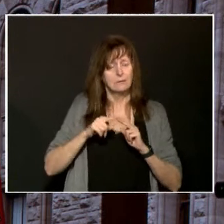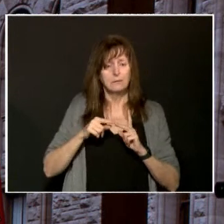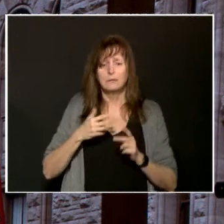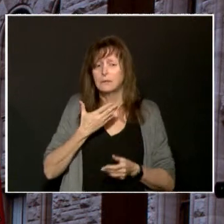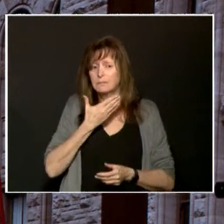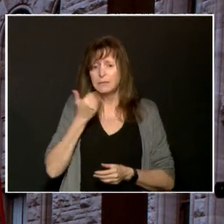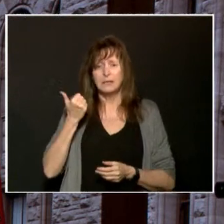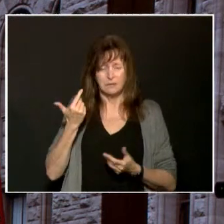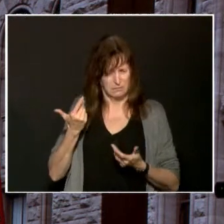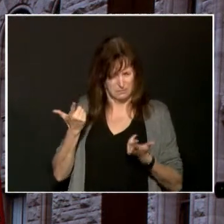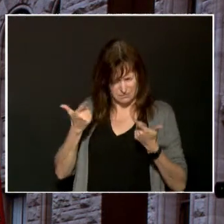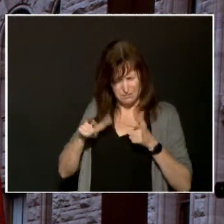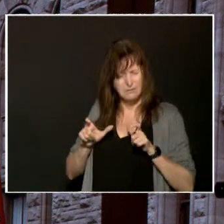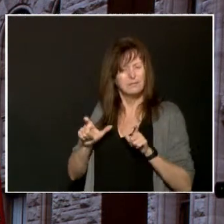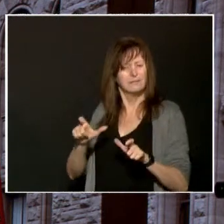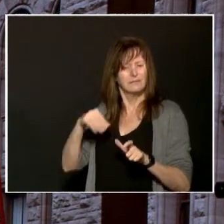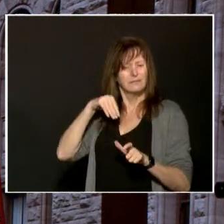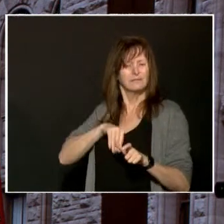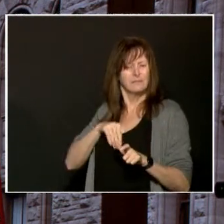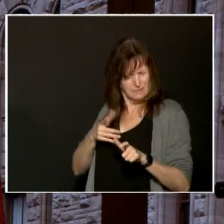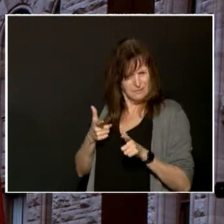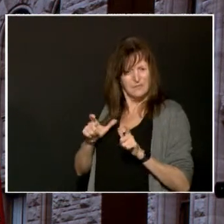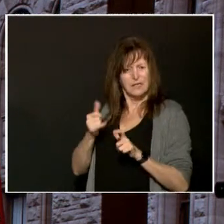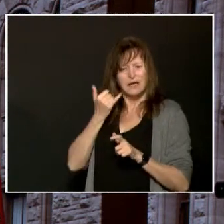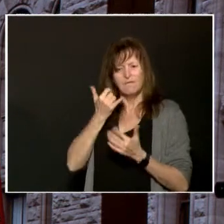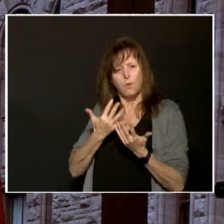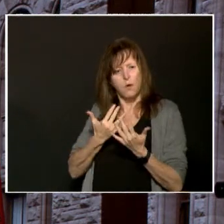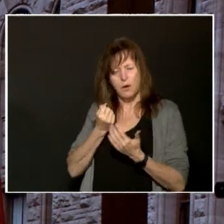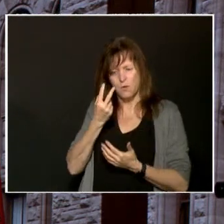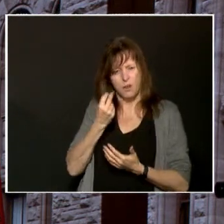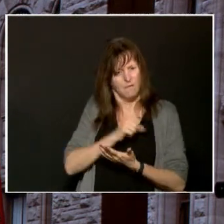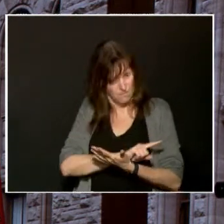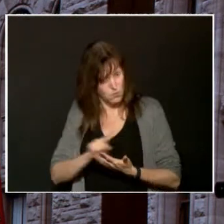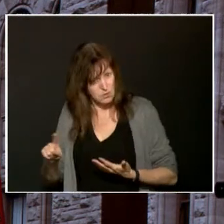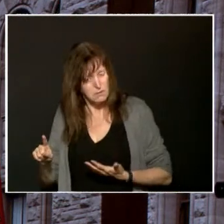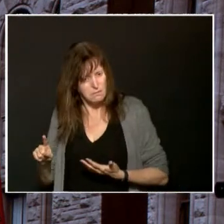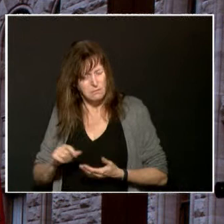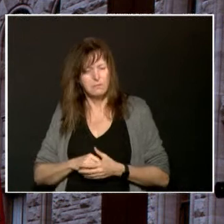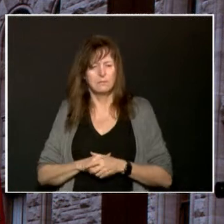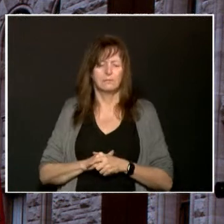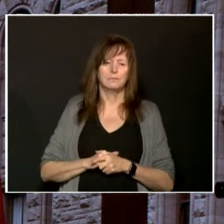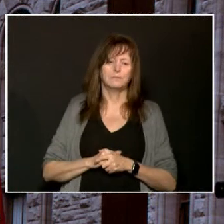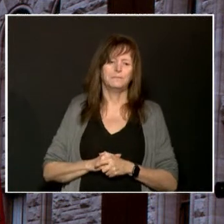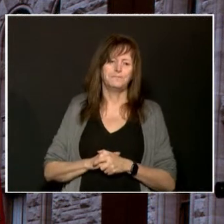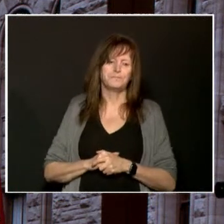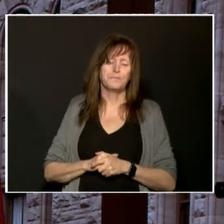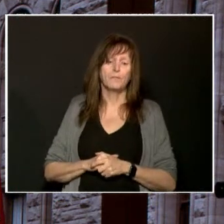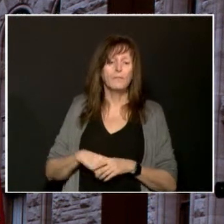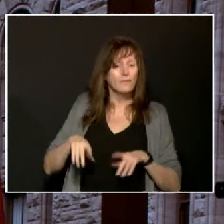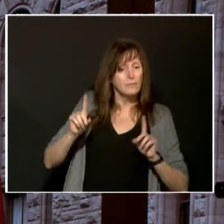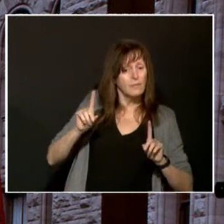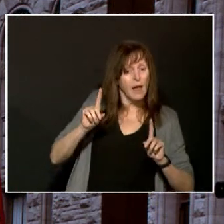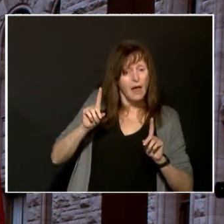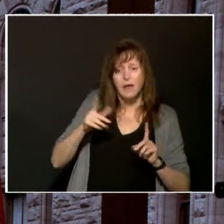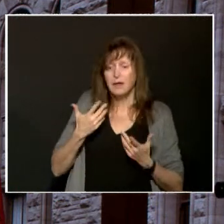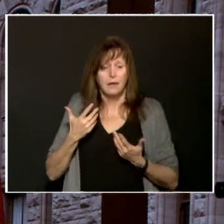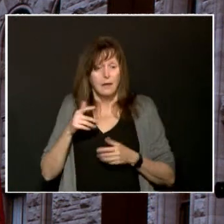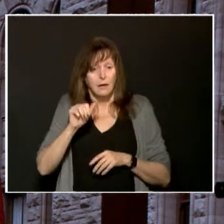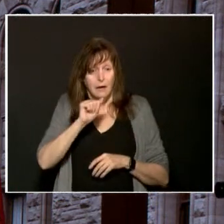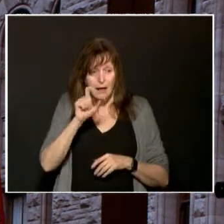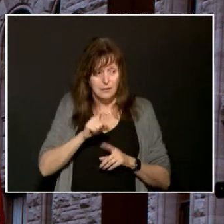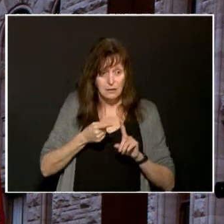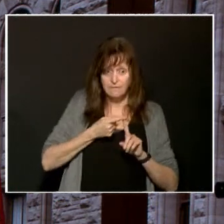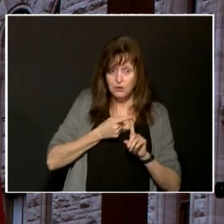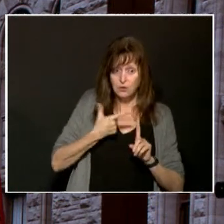interval. There is less data with respect to getting an mRNA vaccine after as the second dose. There